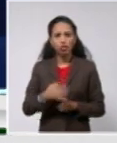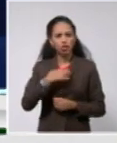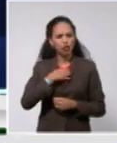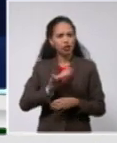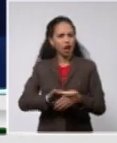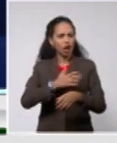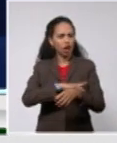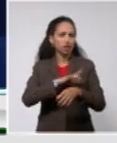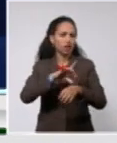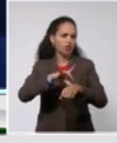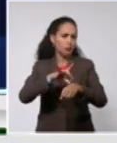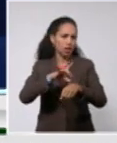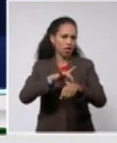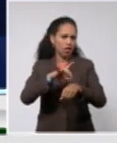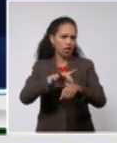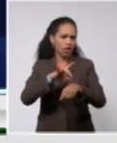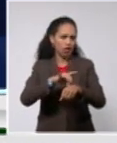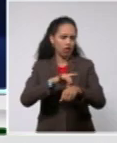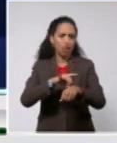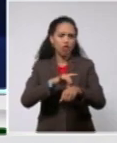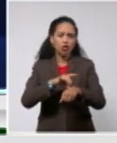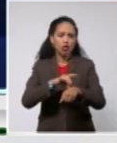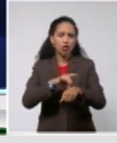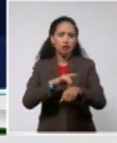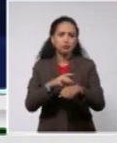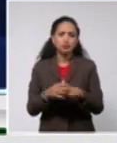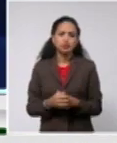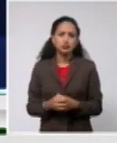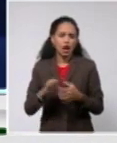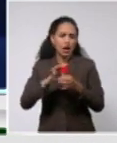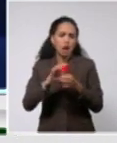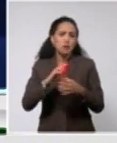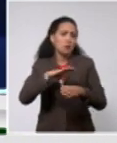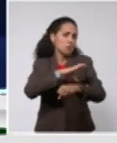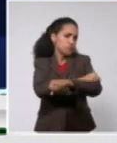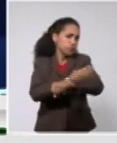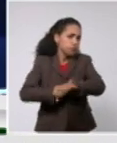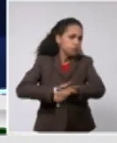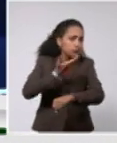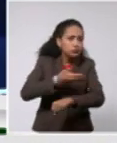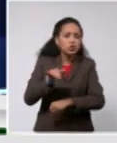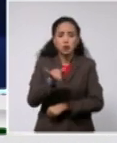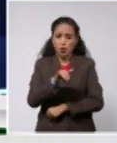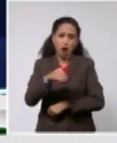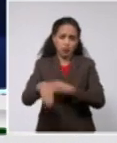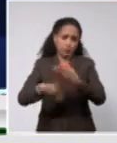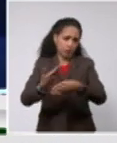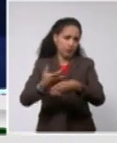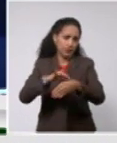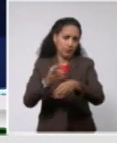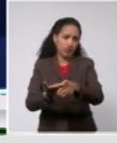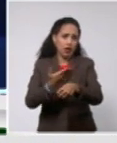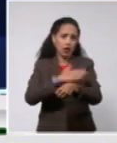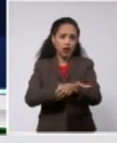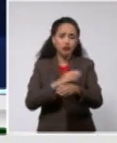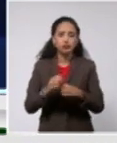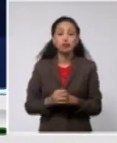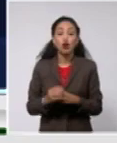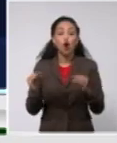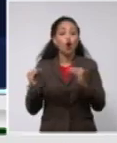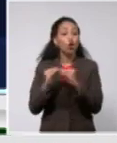conditions. The patient was a confirmed case contact and was admitted to hospital on September